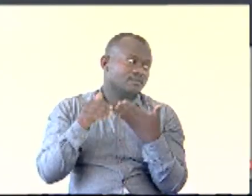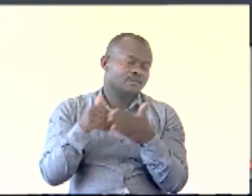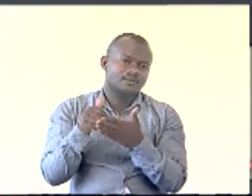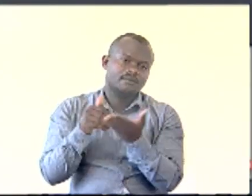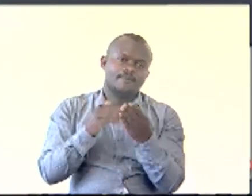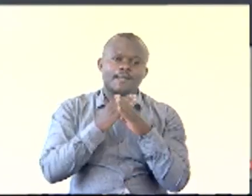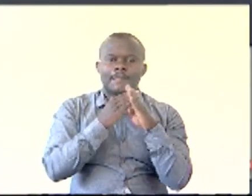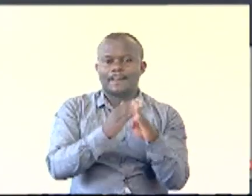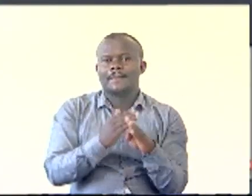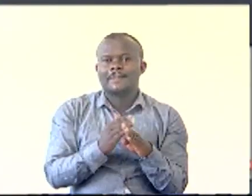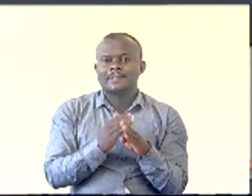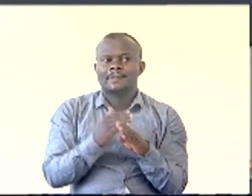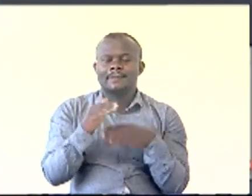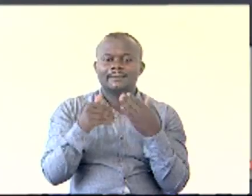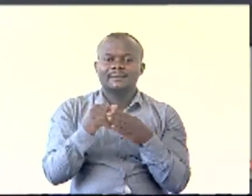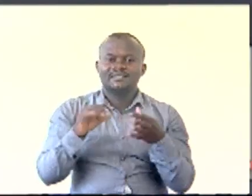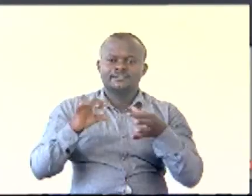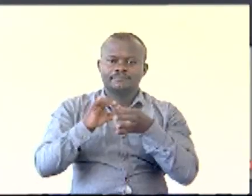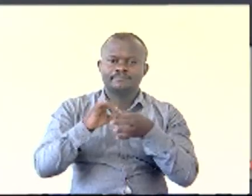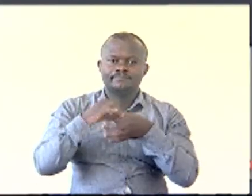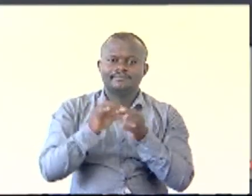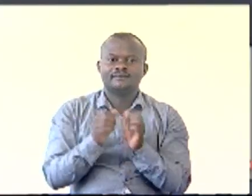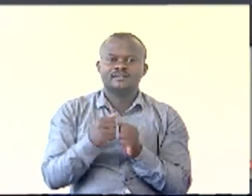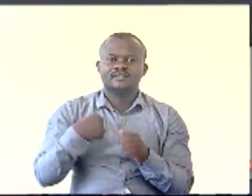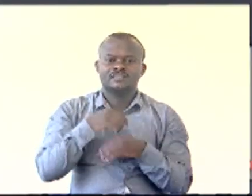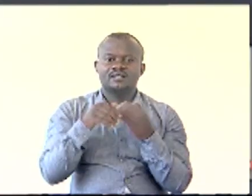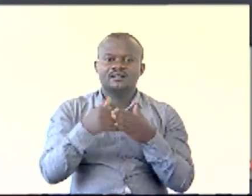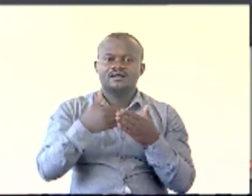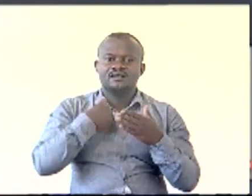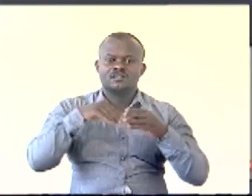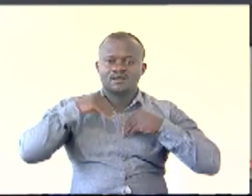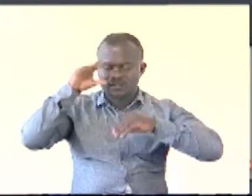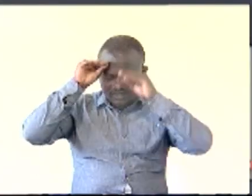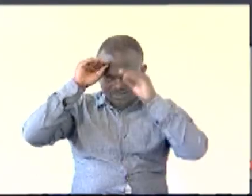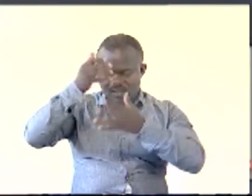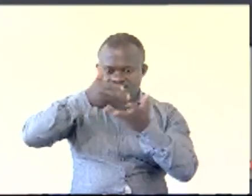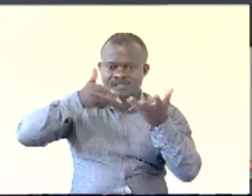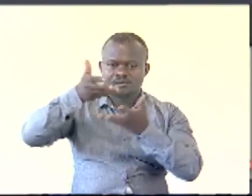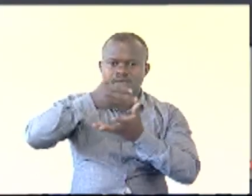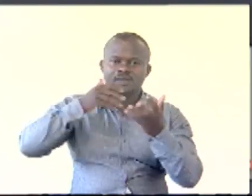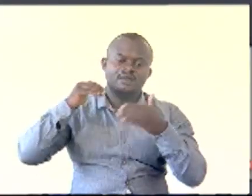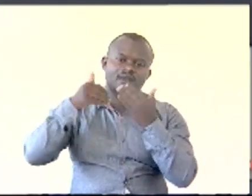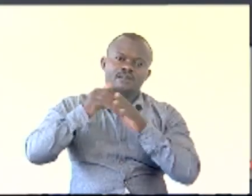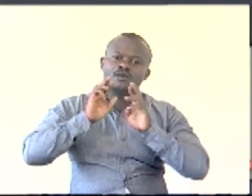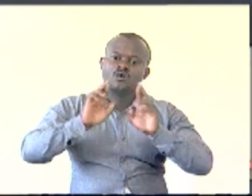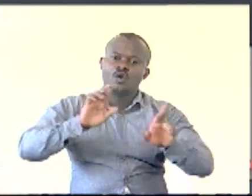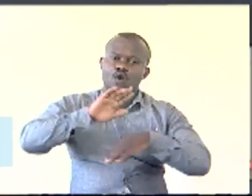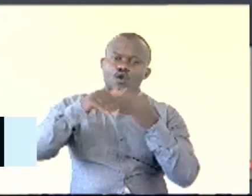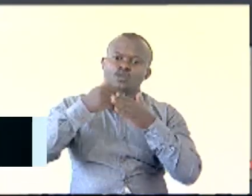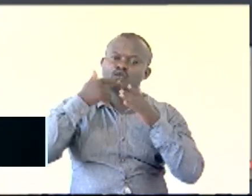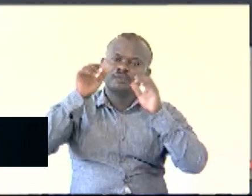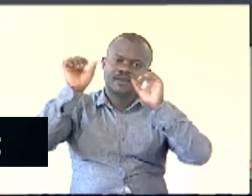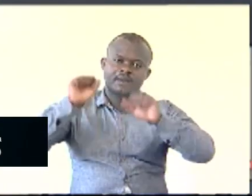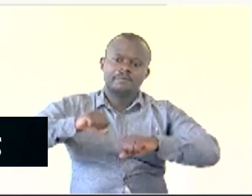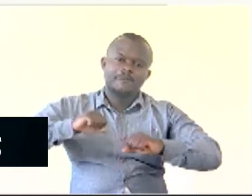grinding joints. So let's have the lesson assessment, and I hope everybody is able to